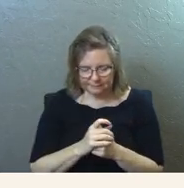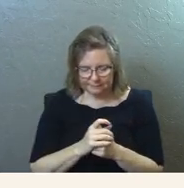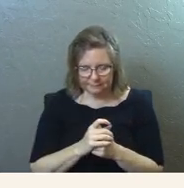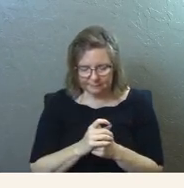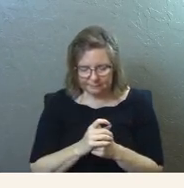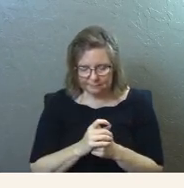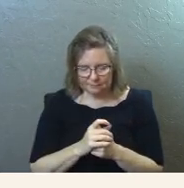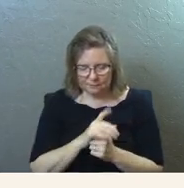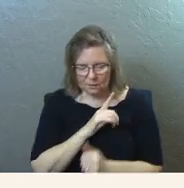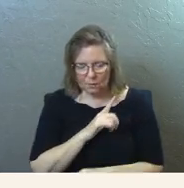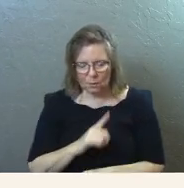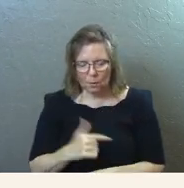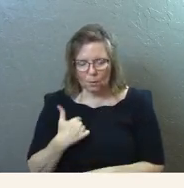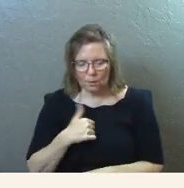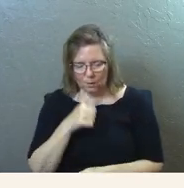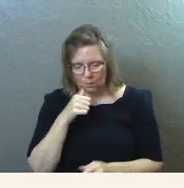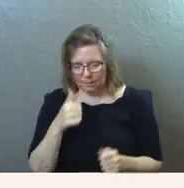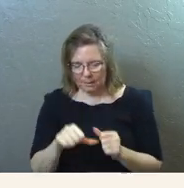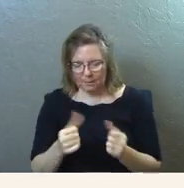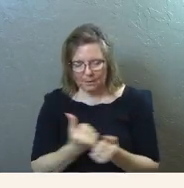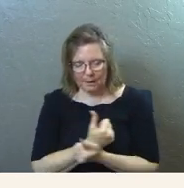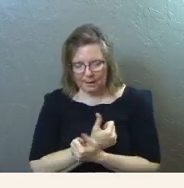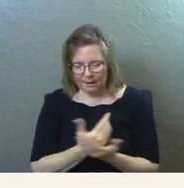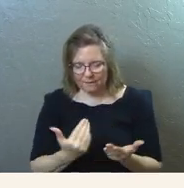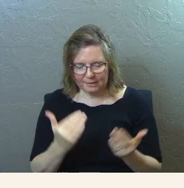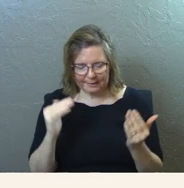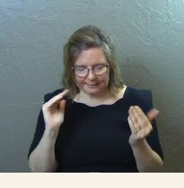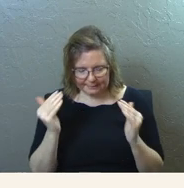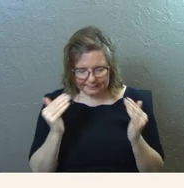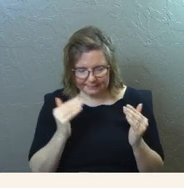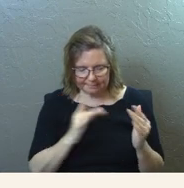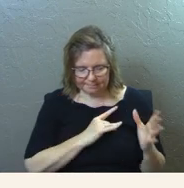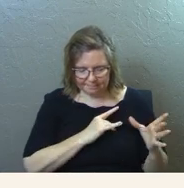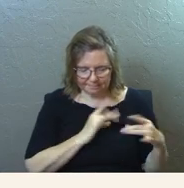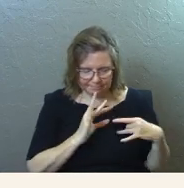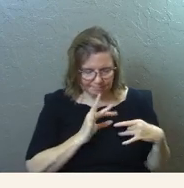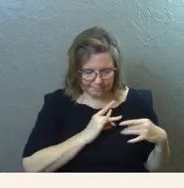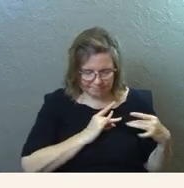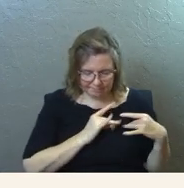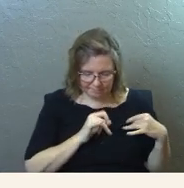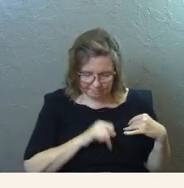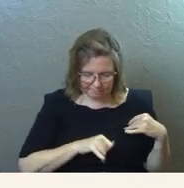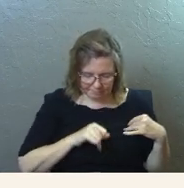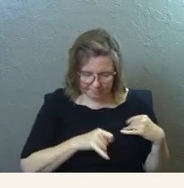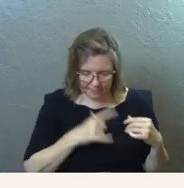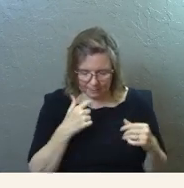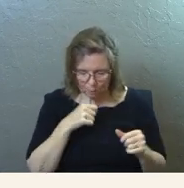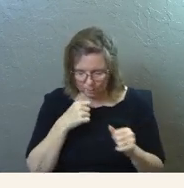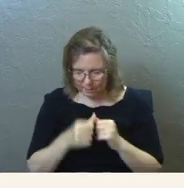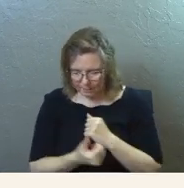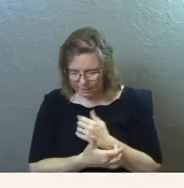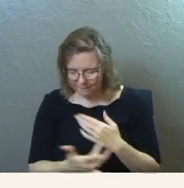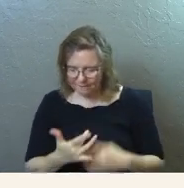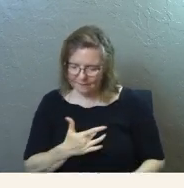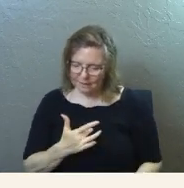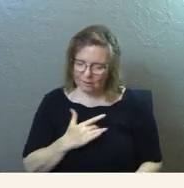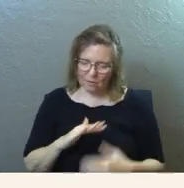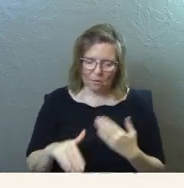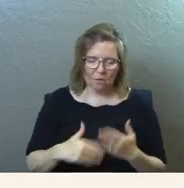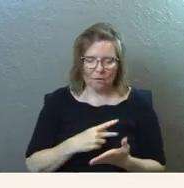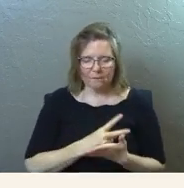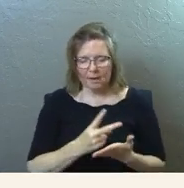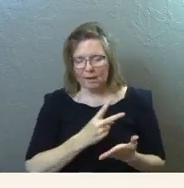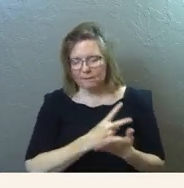But Lord, we remember everything, it seems. And because we remember everything, it feels like all